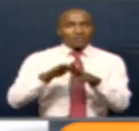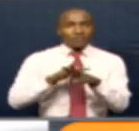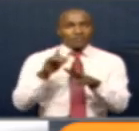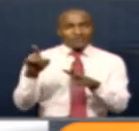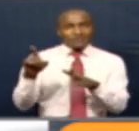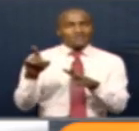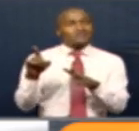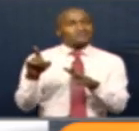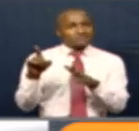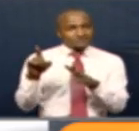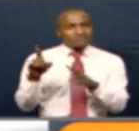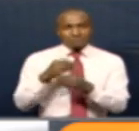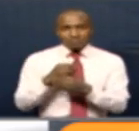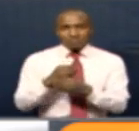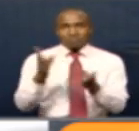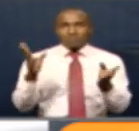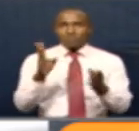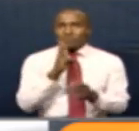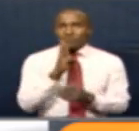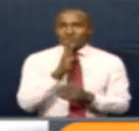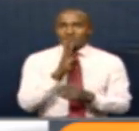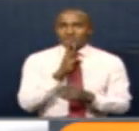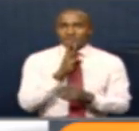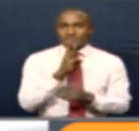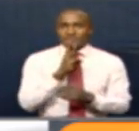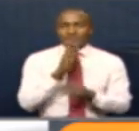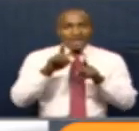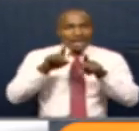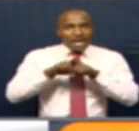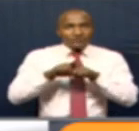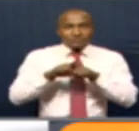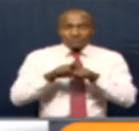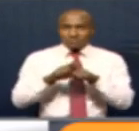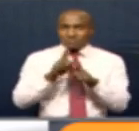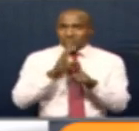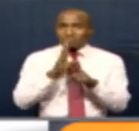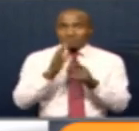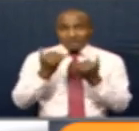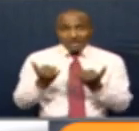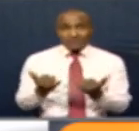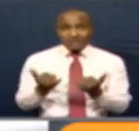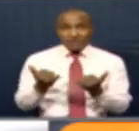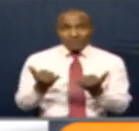primary suppliers of water. As we speak,